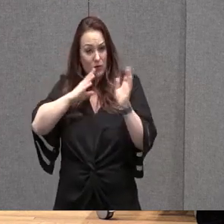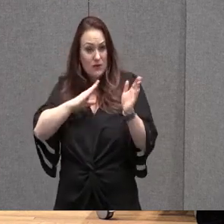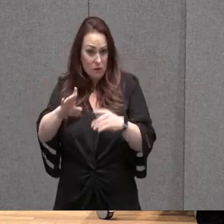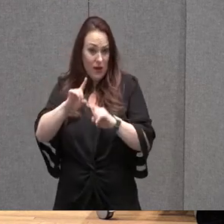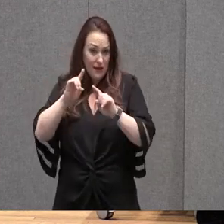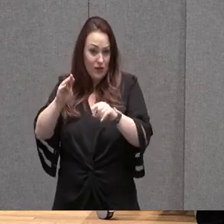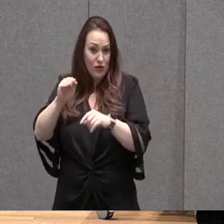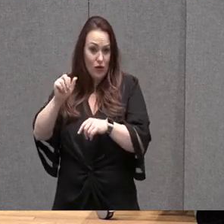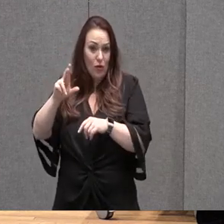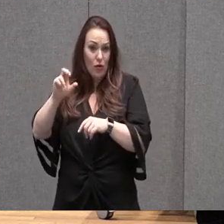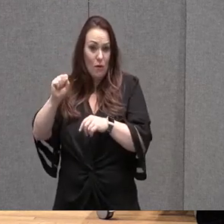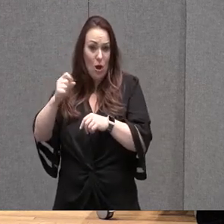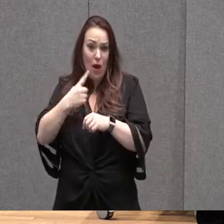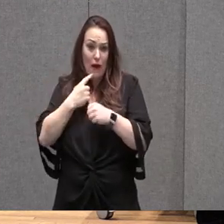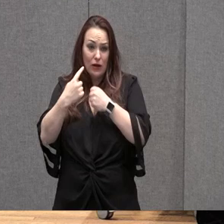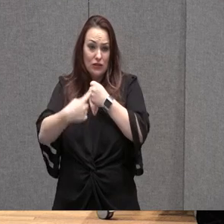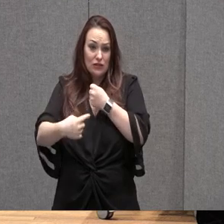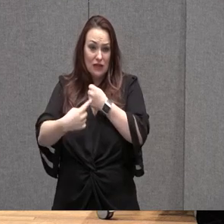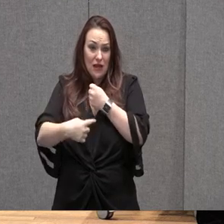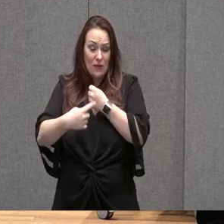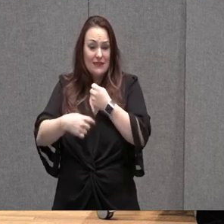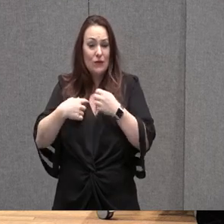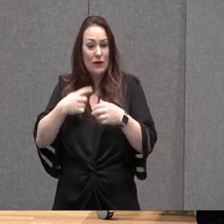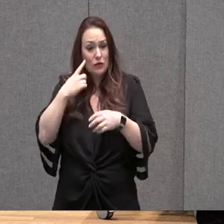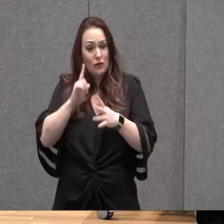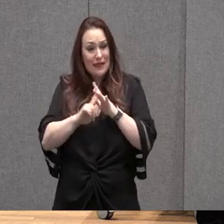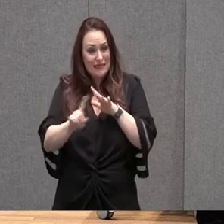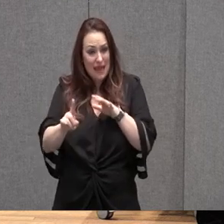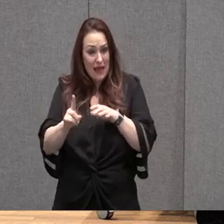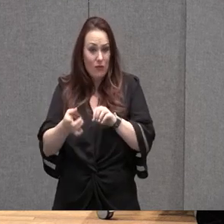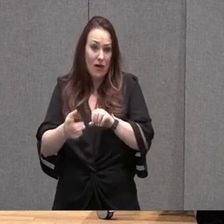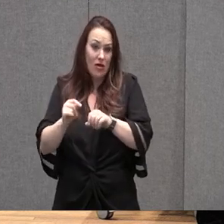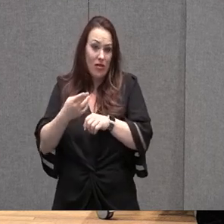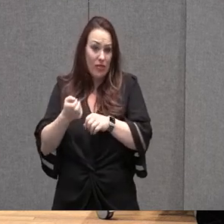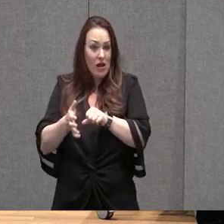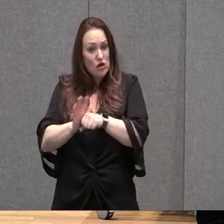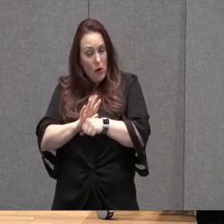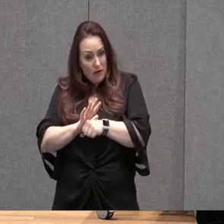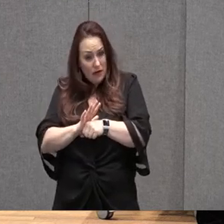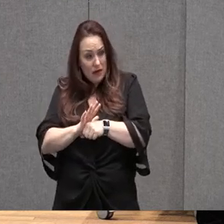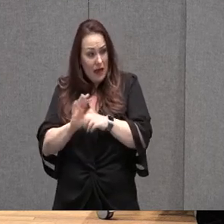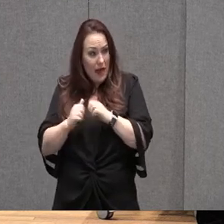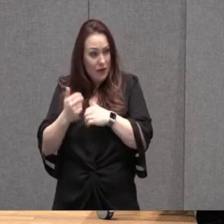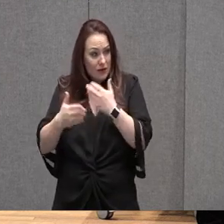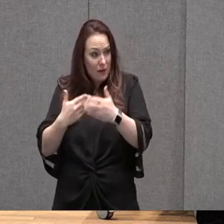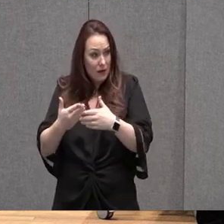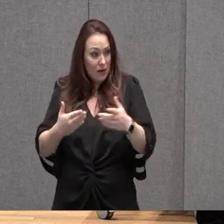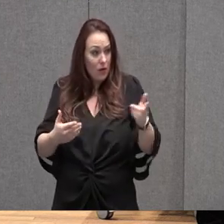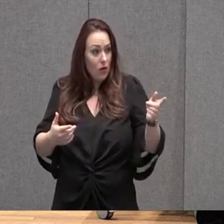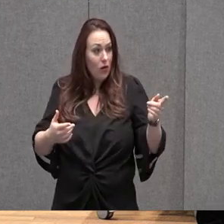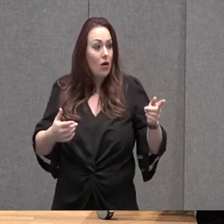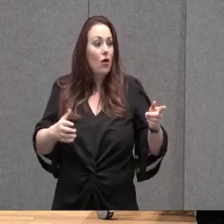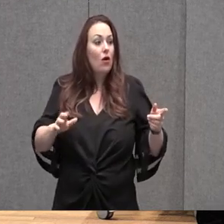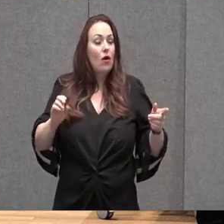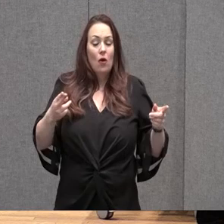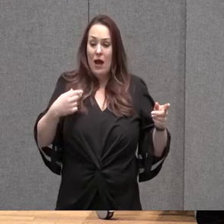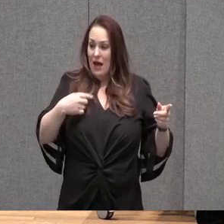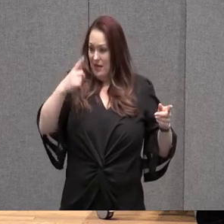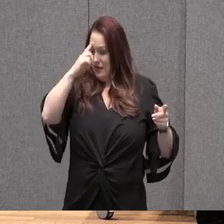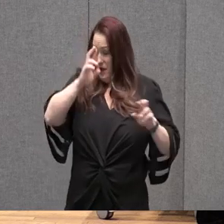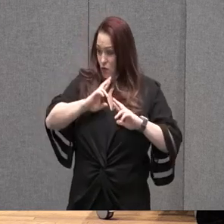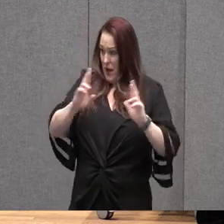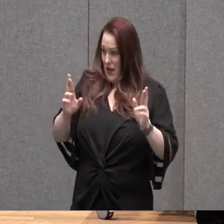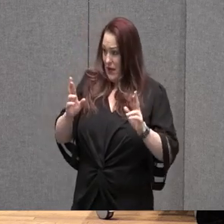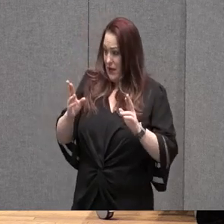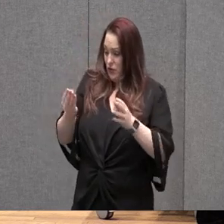to escape the COVID? Yeah. How is that happening, or how's that coming along? So I think it's ready to